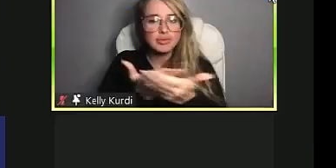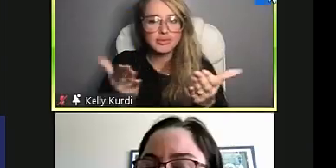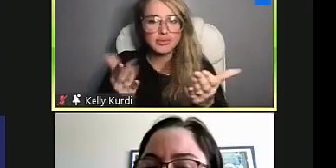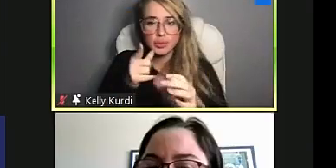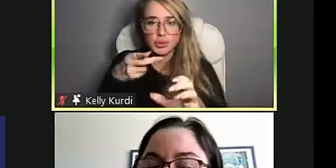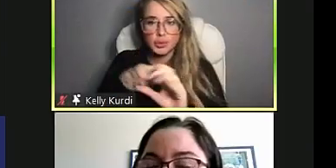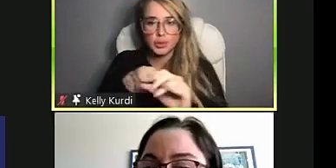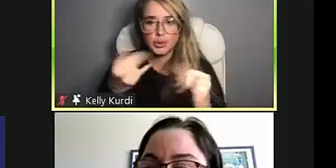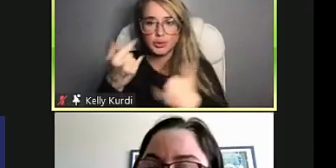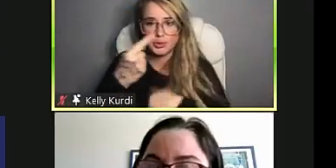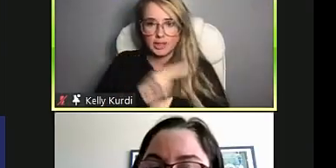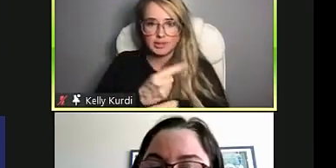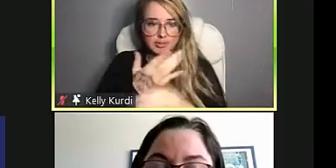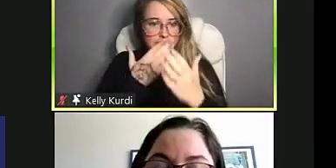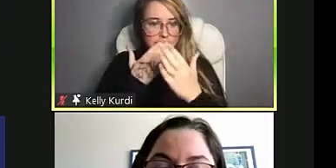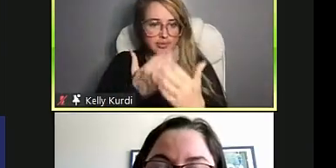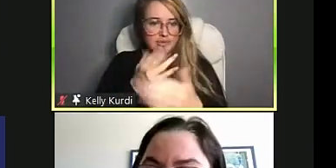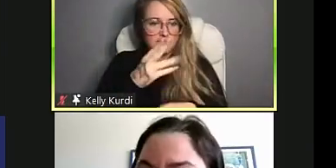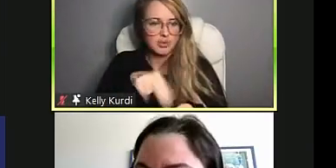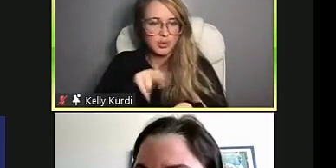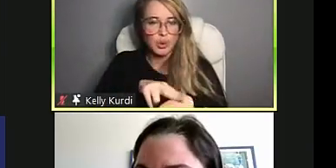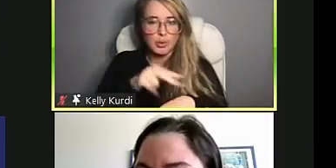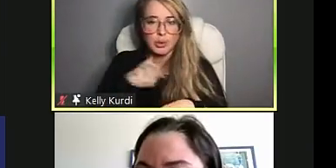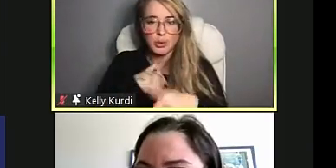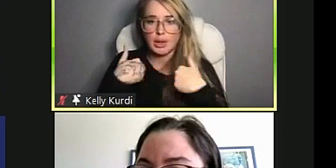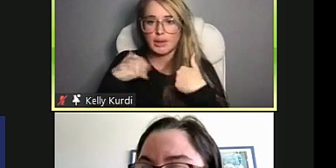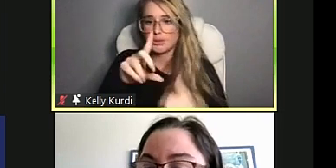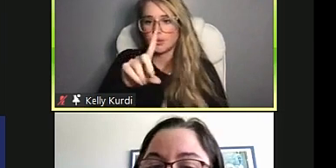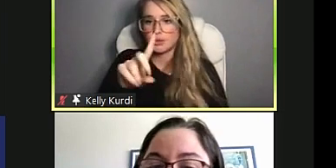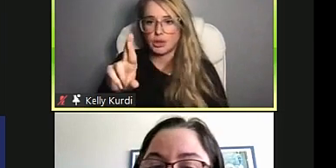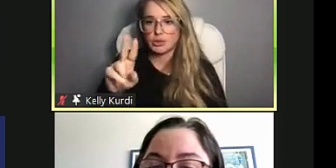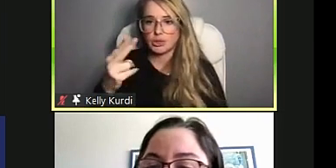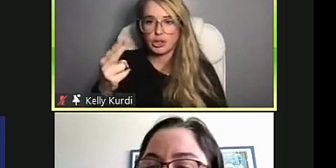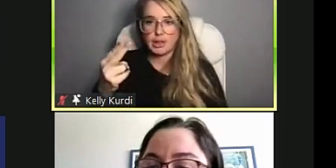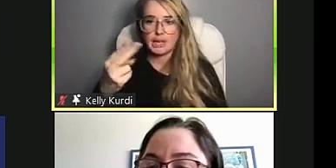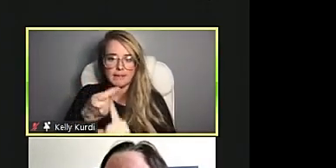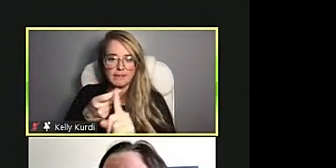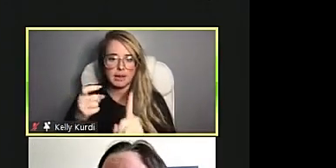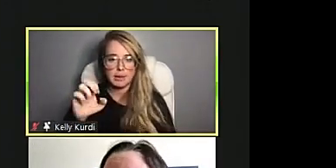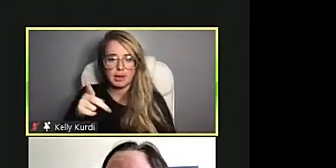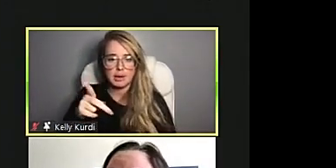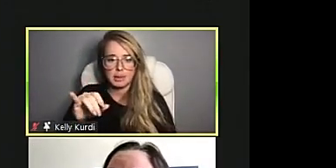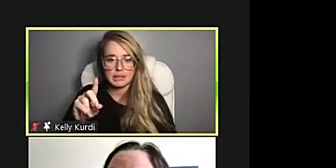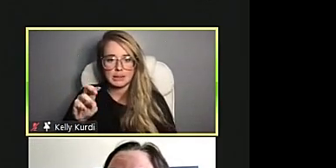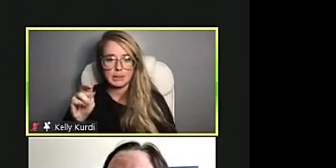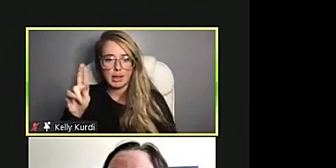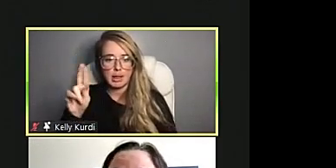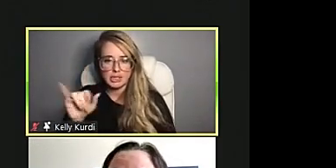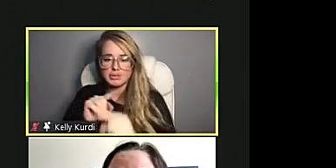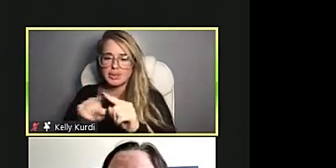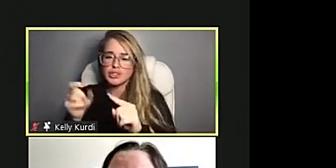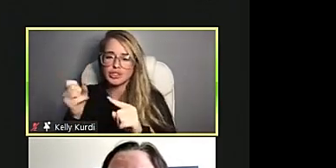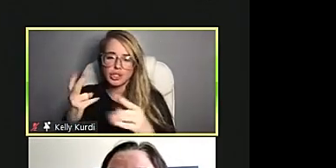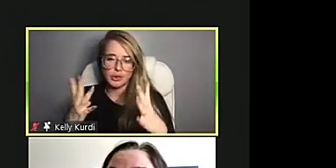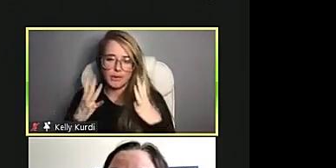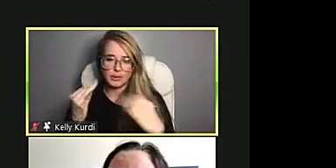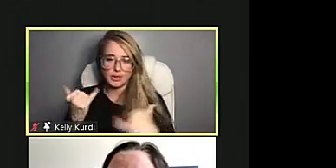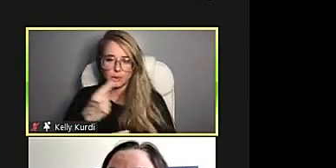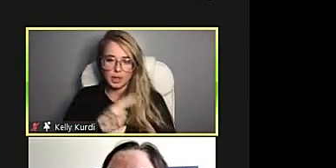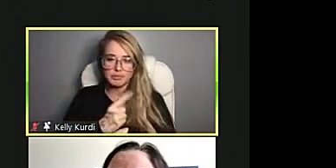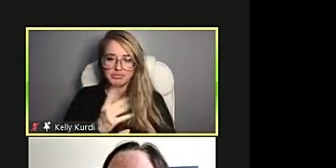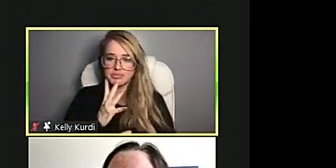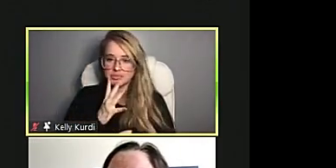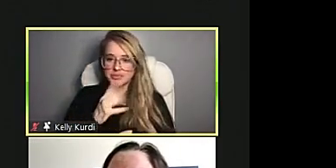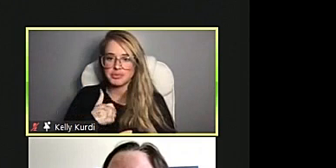joining today. Normally we're joined by Dr. Herlihy for the epidemiology update. She's off today, and so I'm